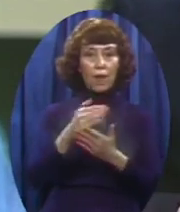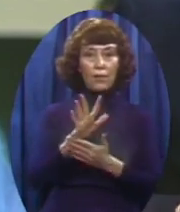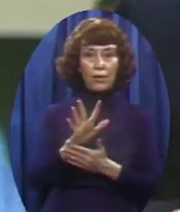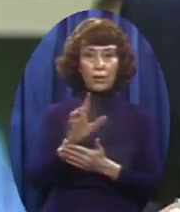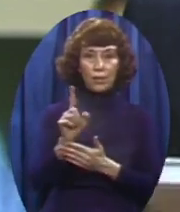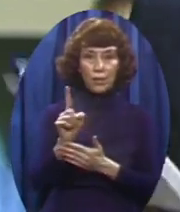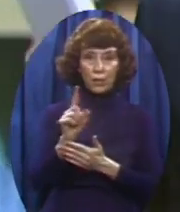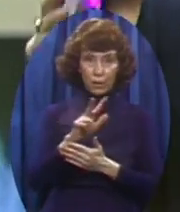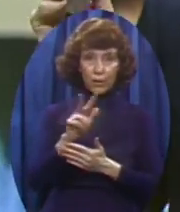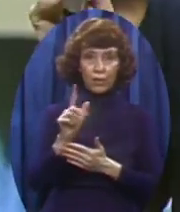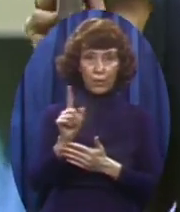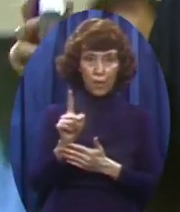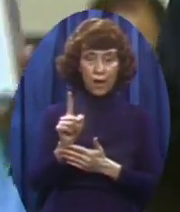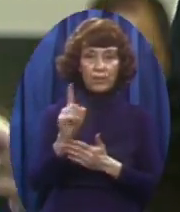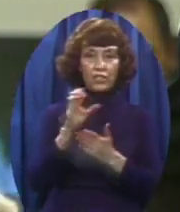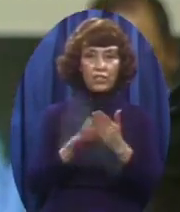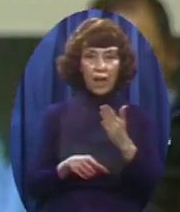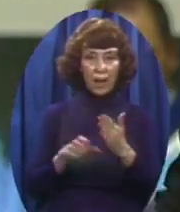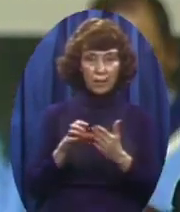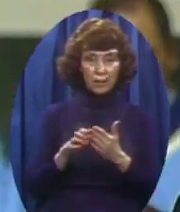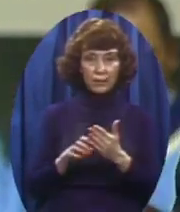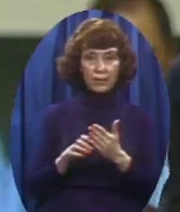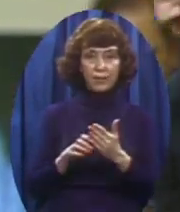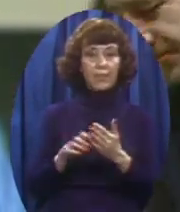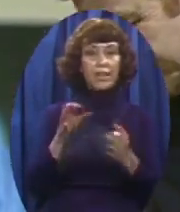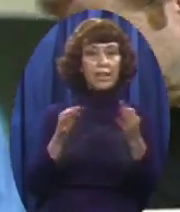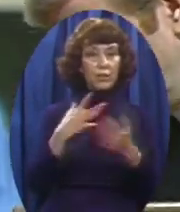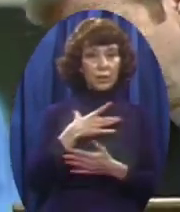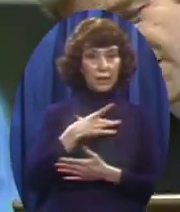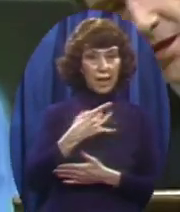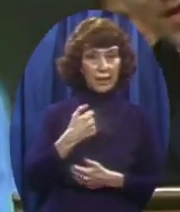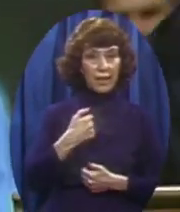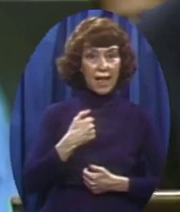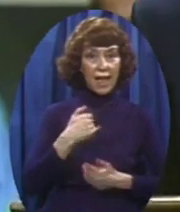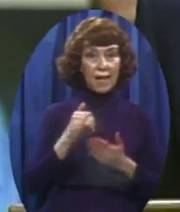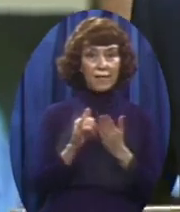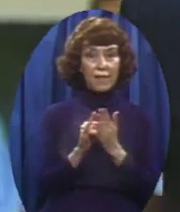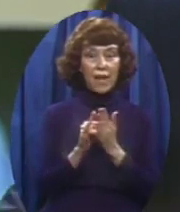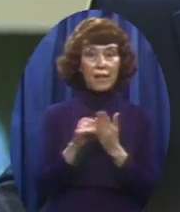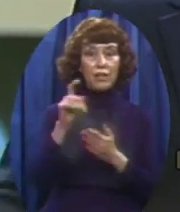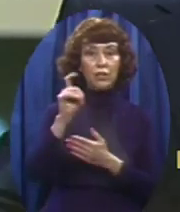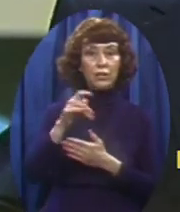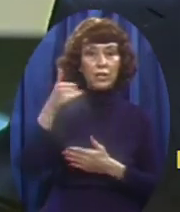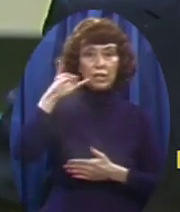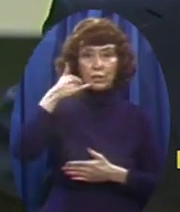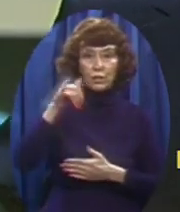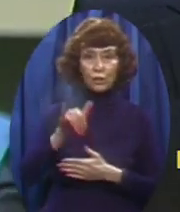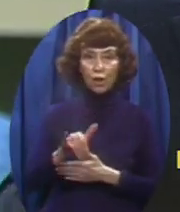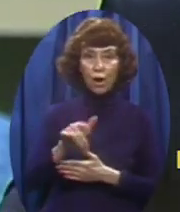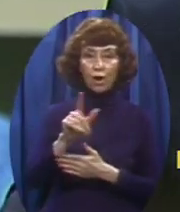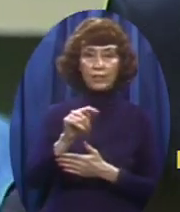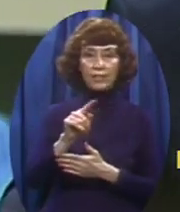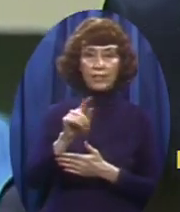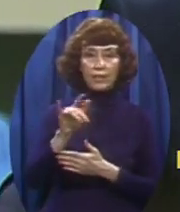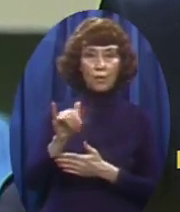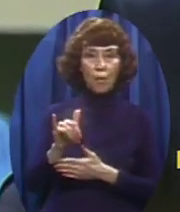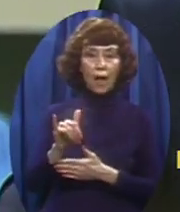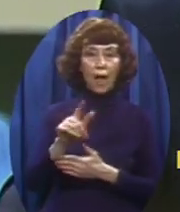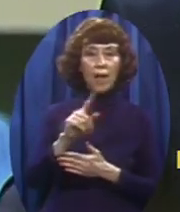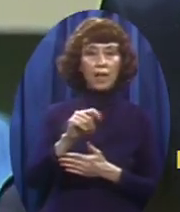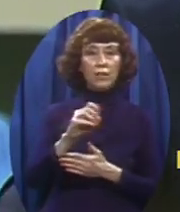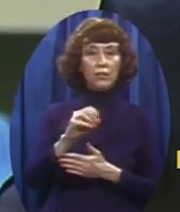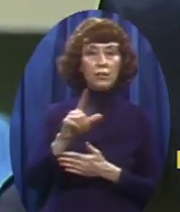chapters on these cassettes. And if you'd like to have it, you need to call the toll-free number and ask simply